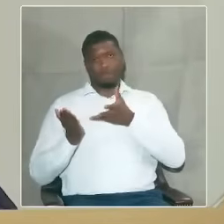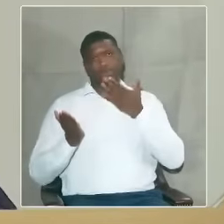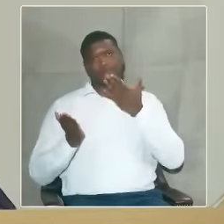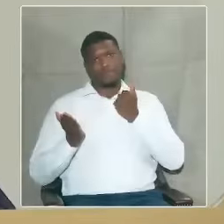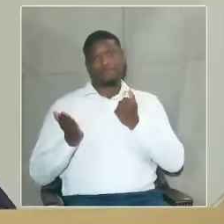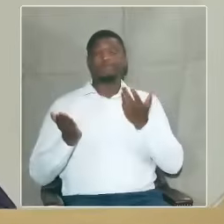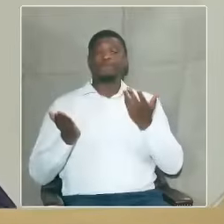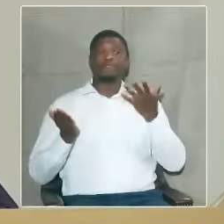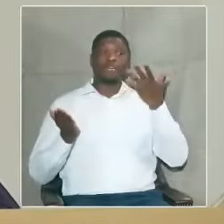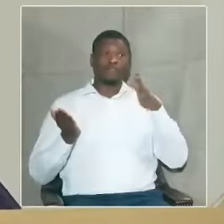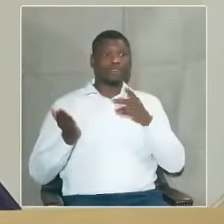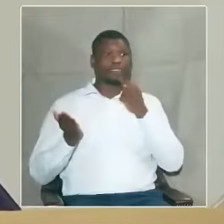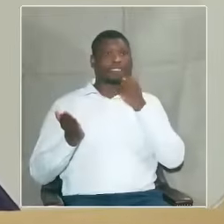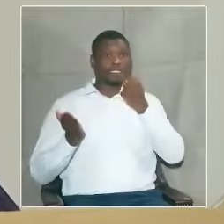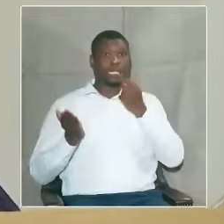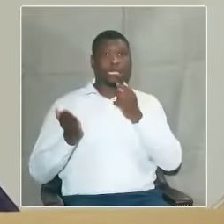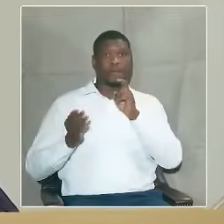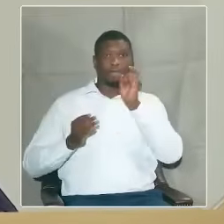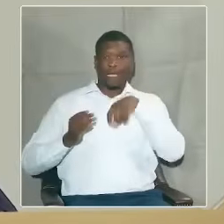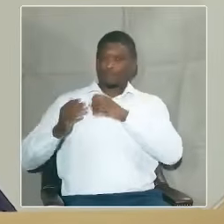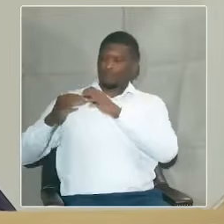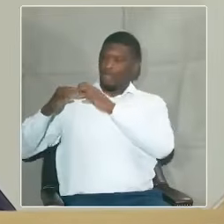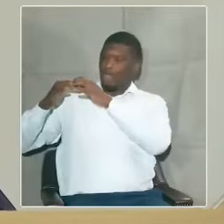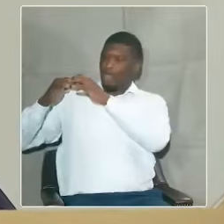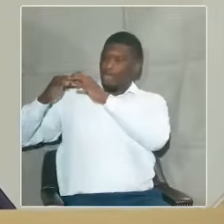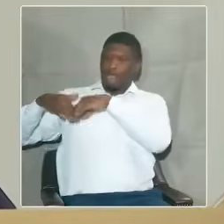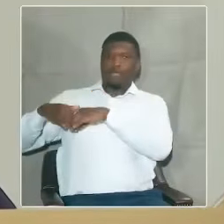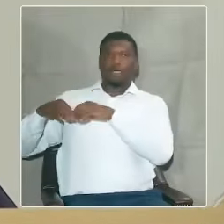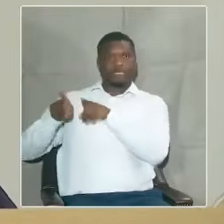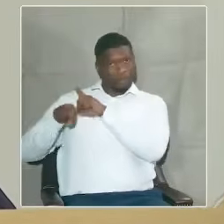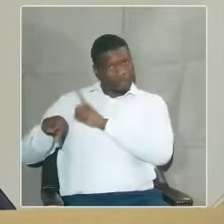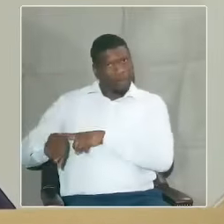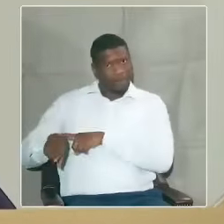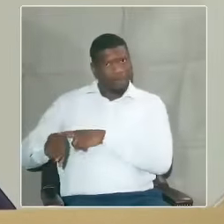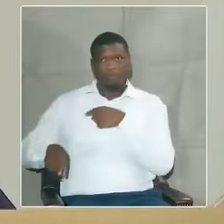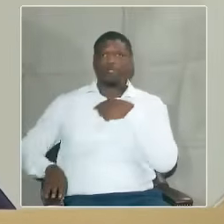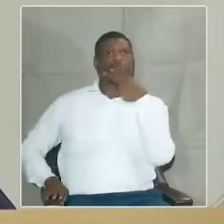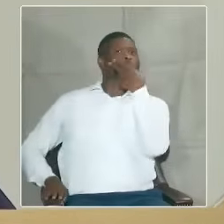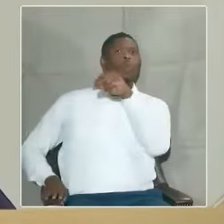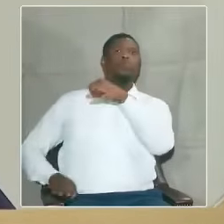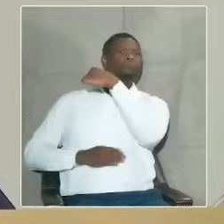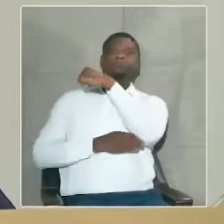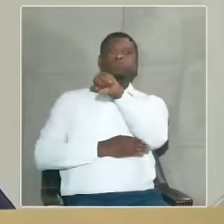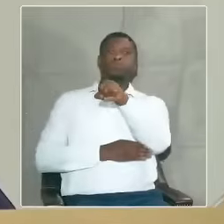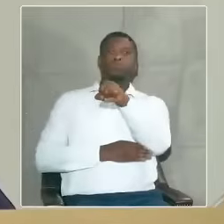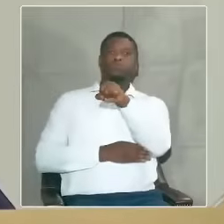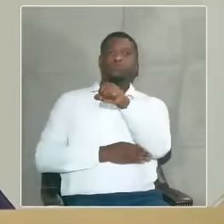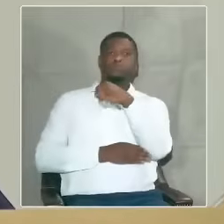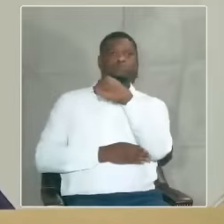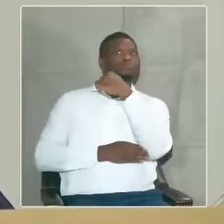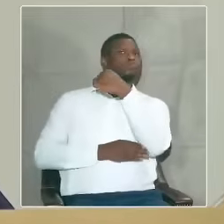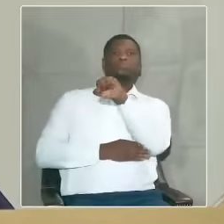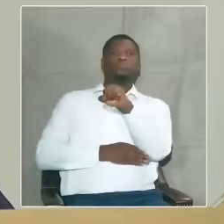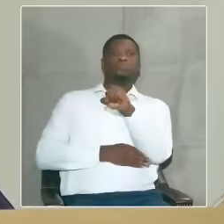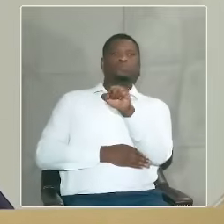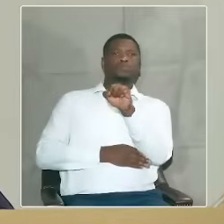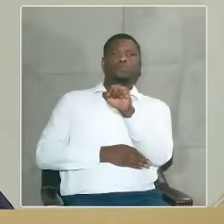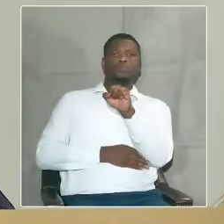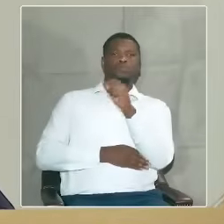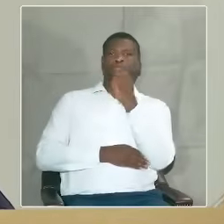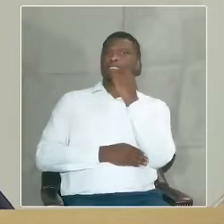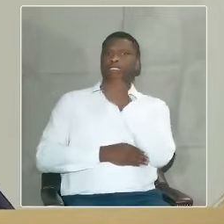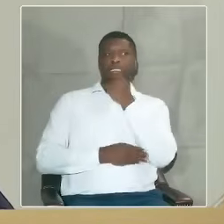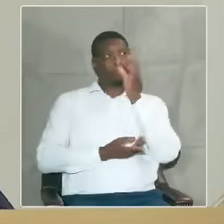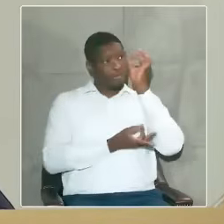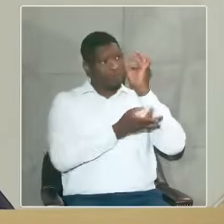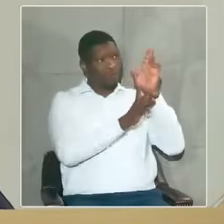say disestablish immediately. I refused to do that, hence I said to my team,